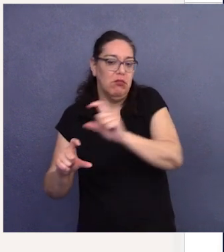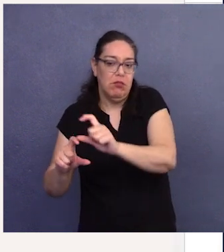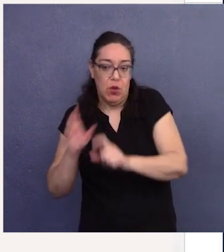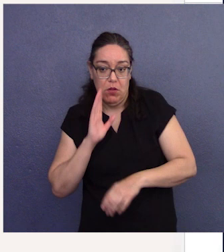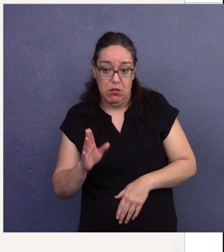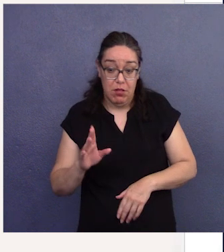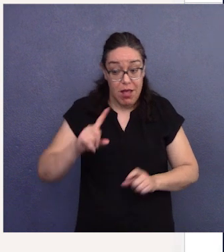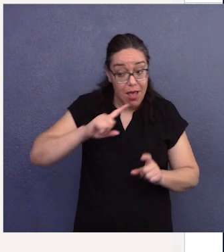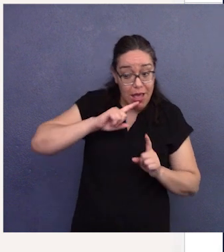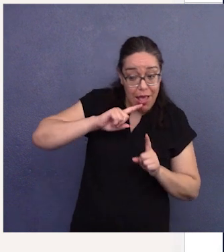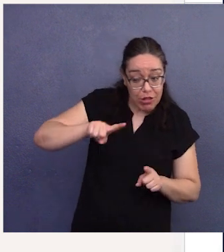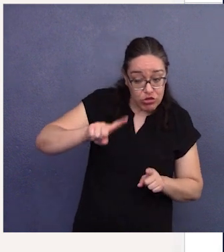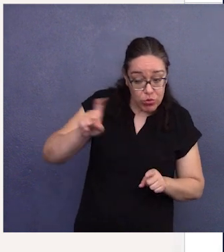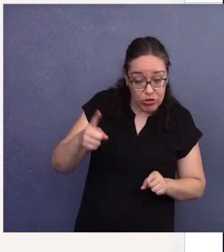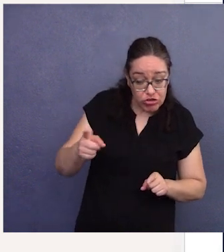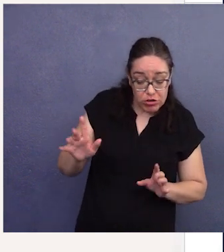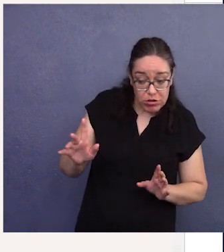Does that answer your question?